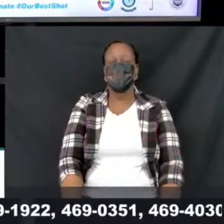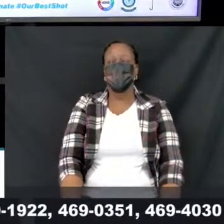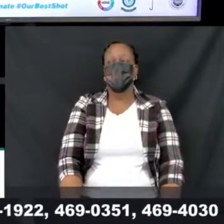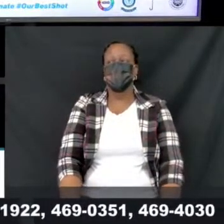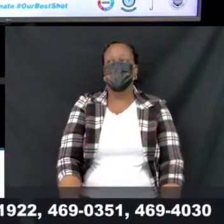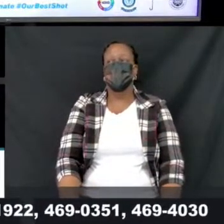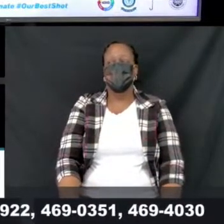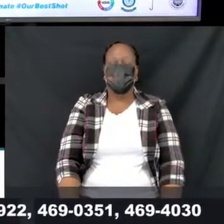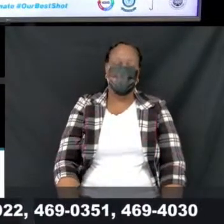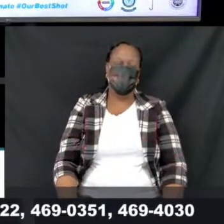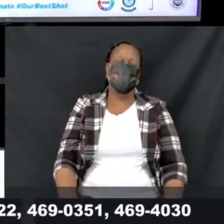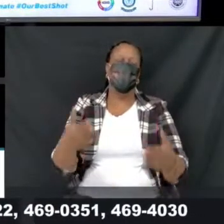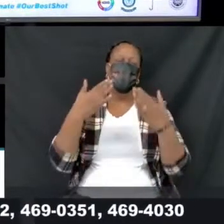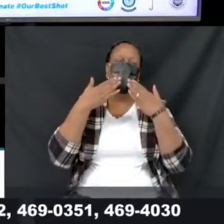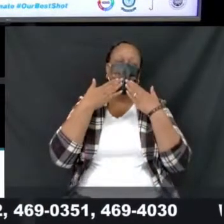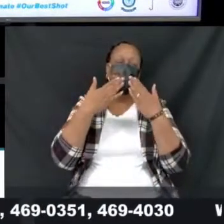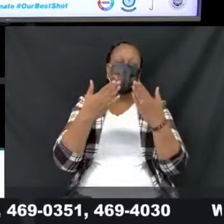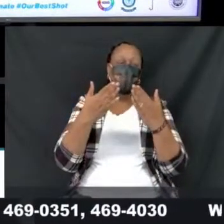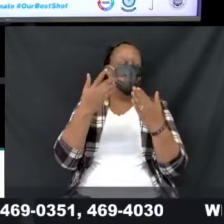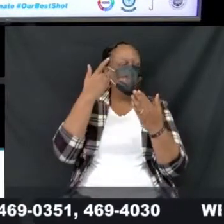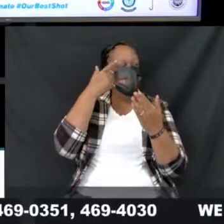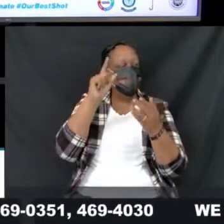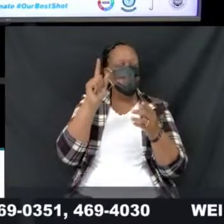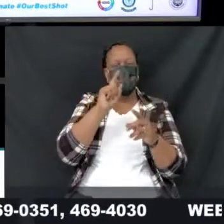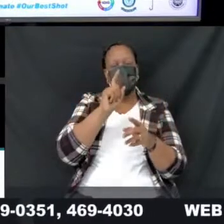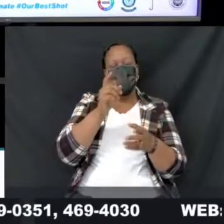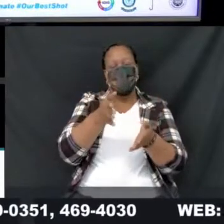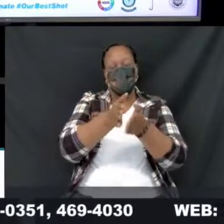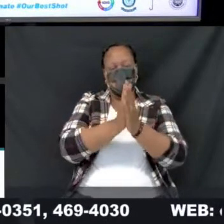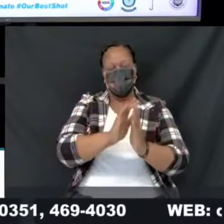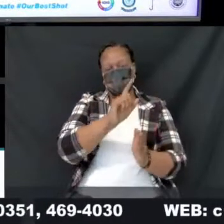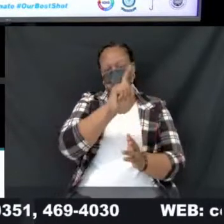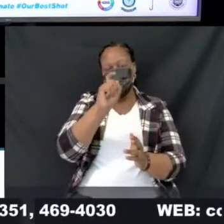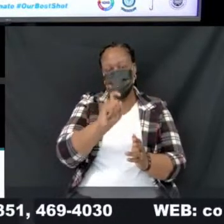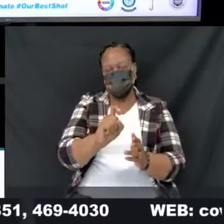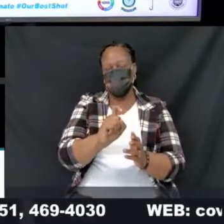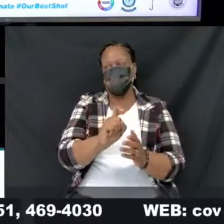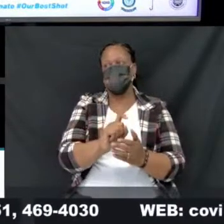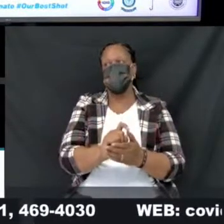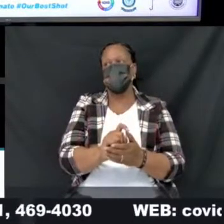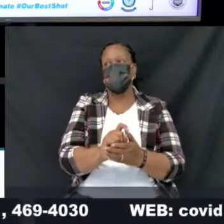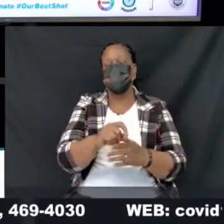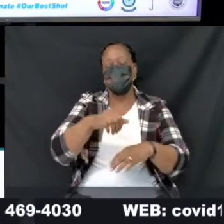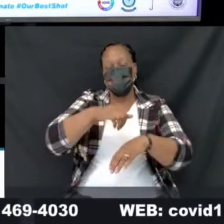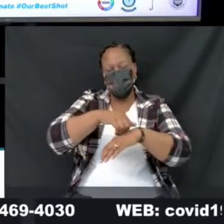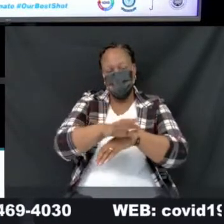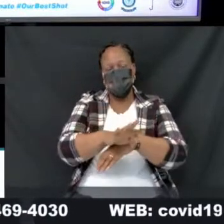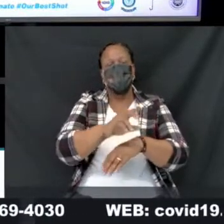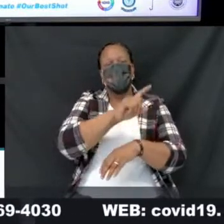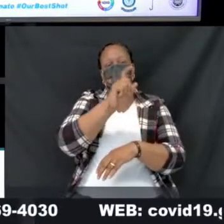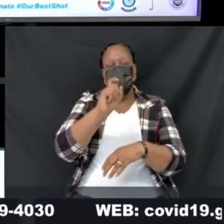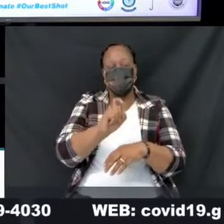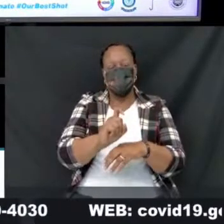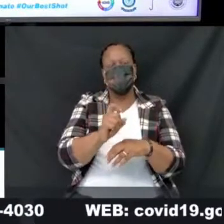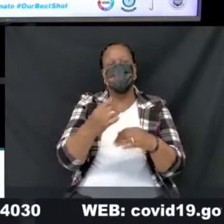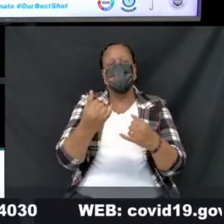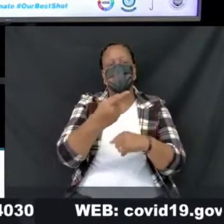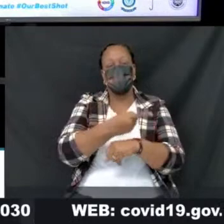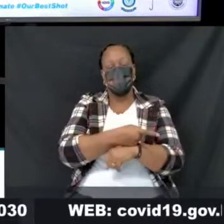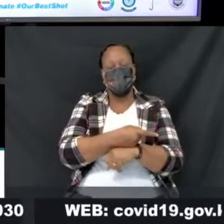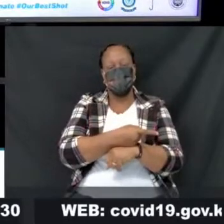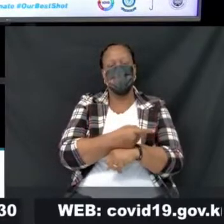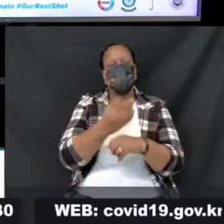Thank you very much for asking your questions, sending in your questions today, and I hope that they